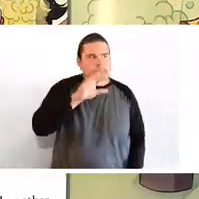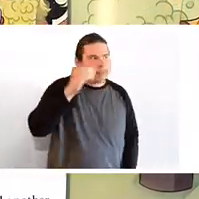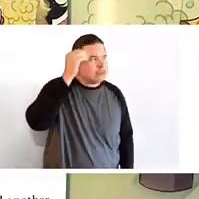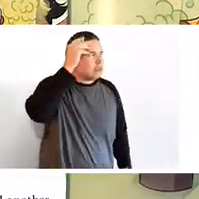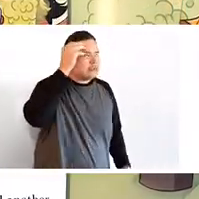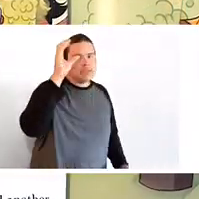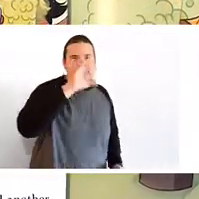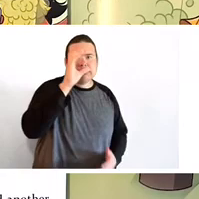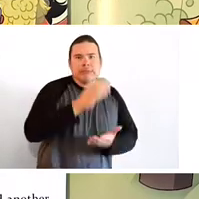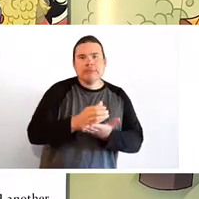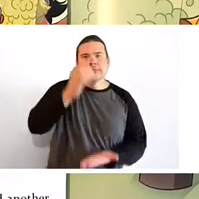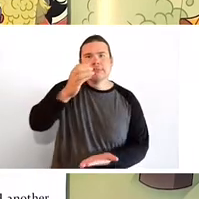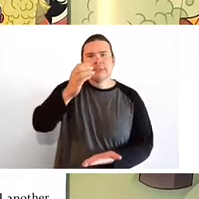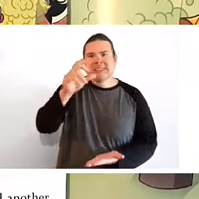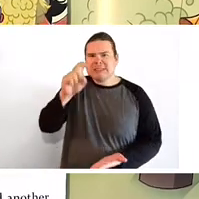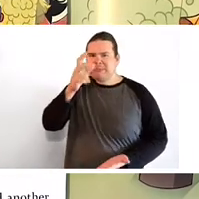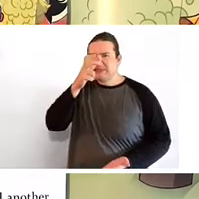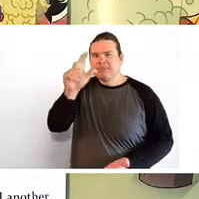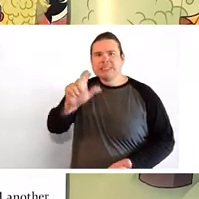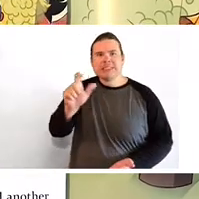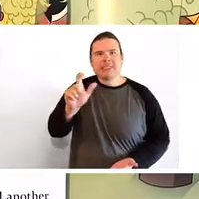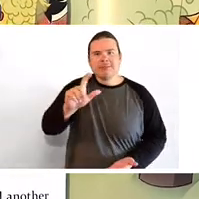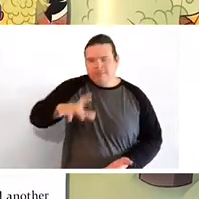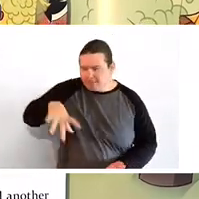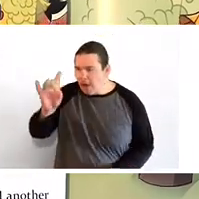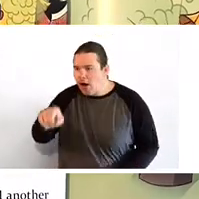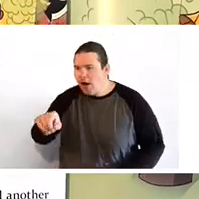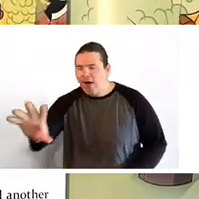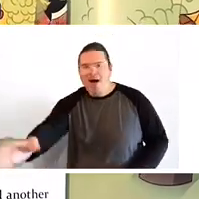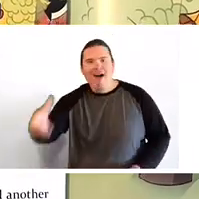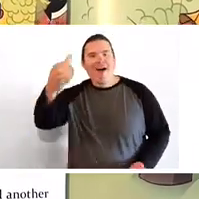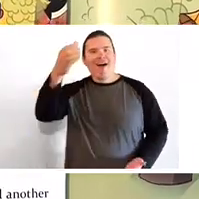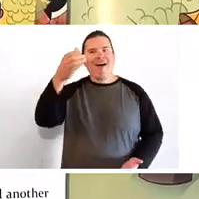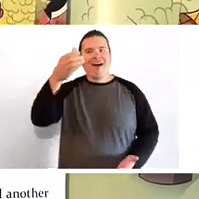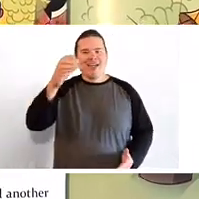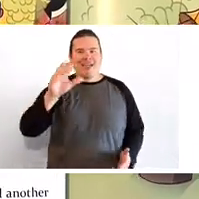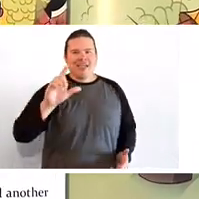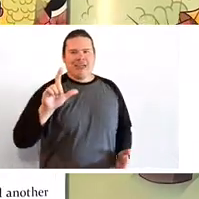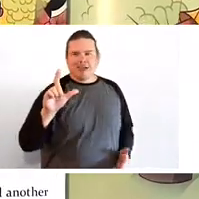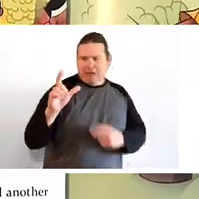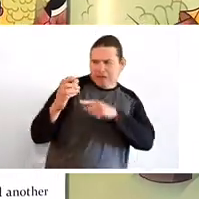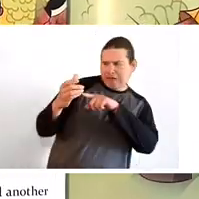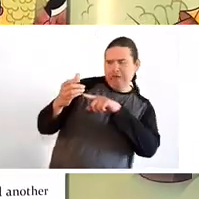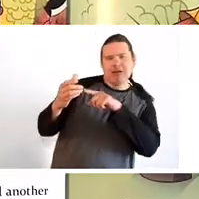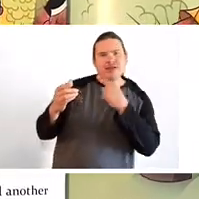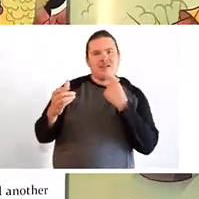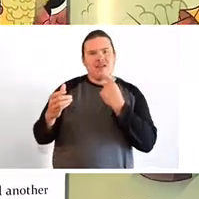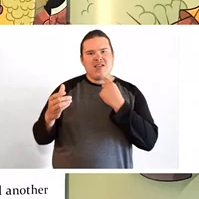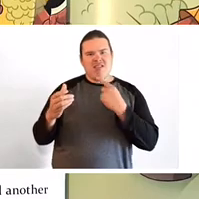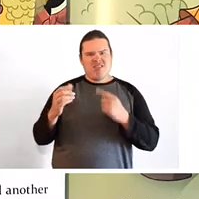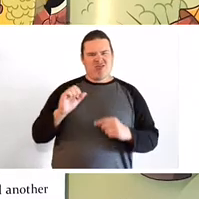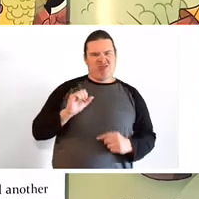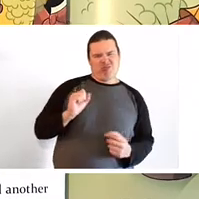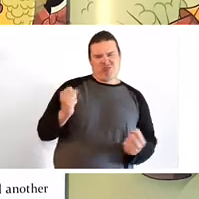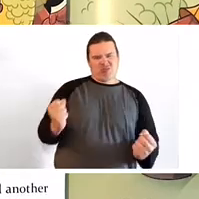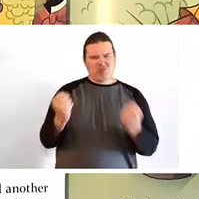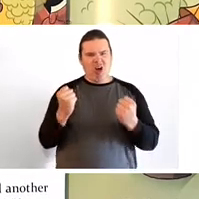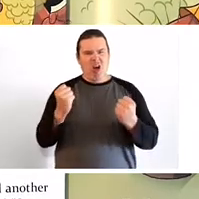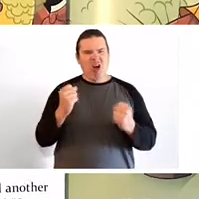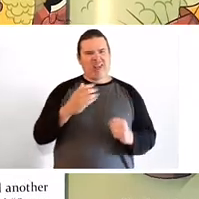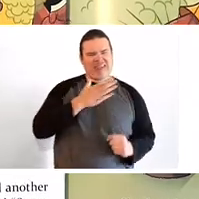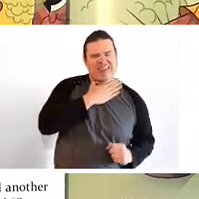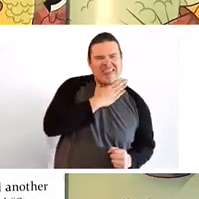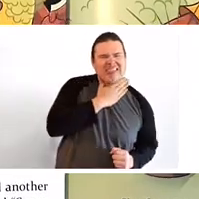So she looked for bug spray. She found a can that said "really yucky bug glitch"